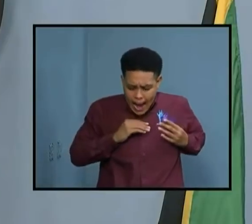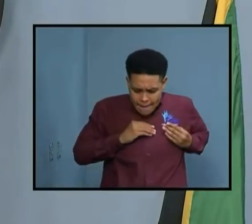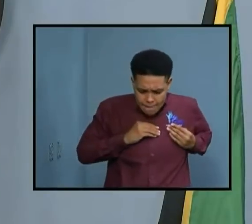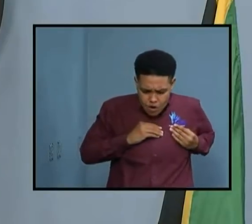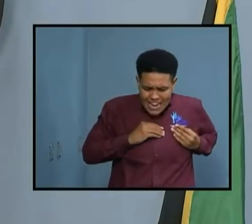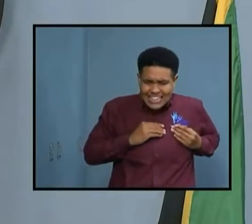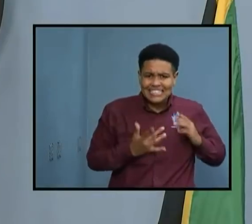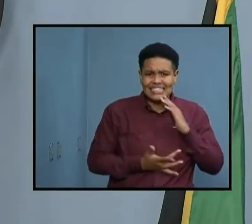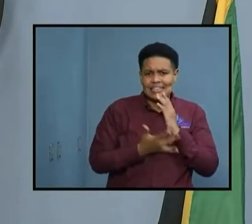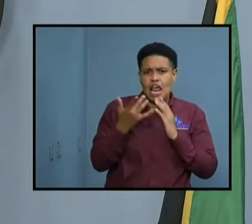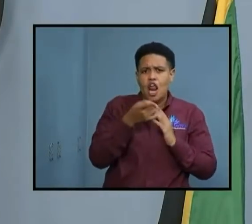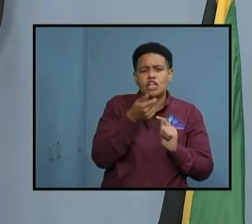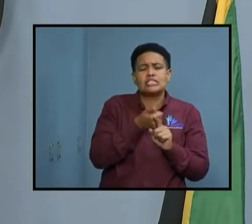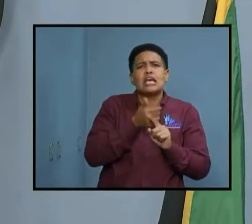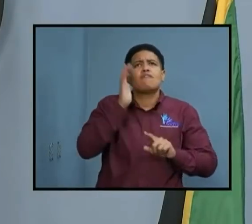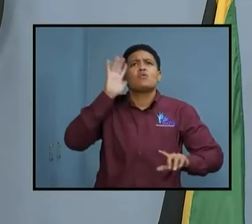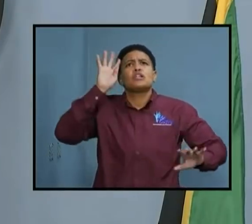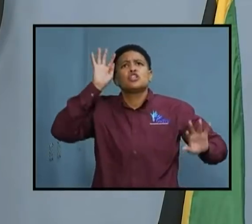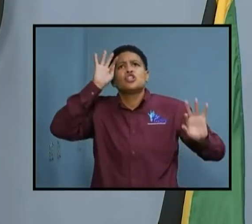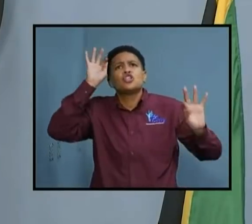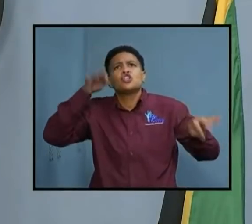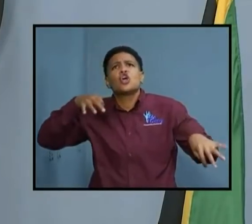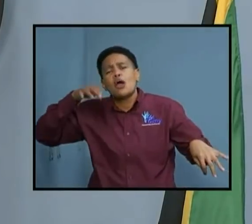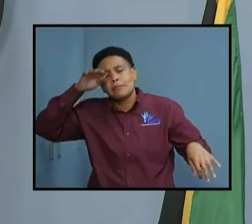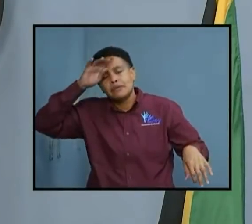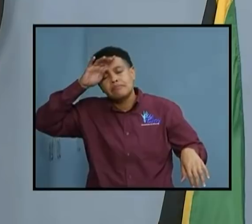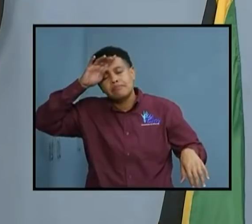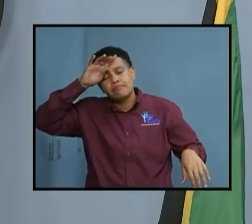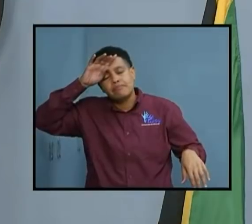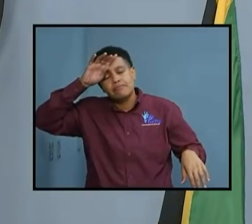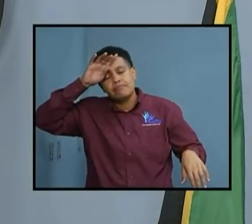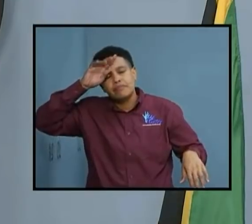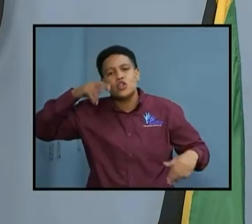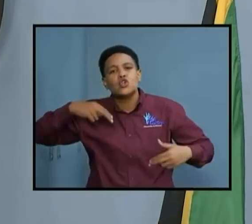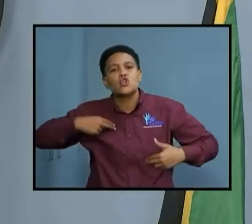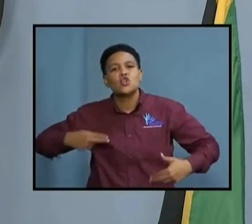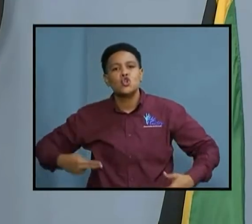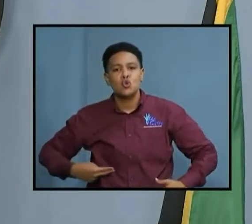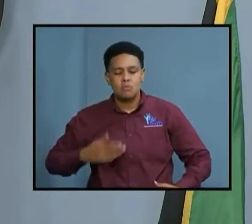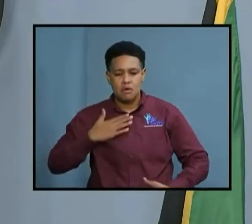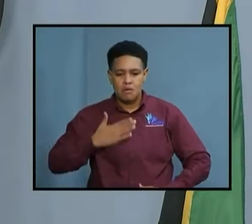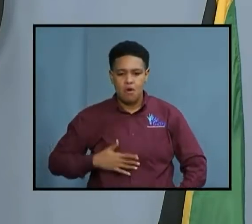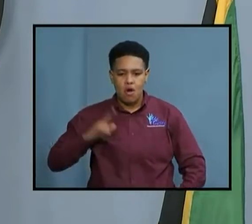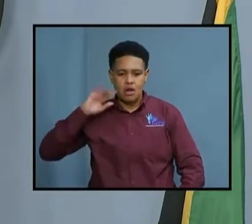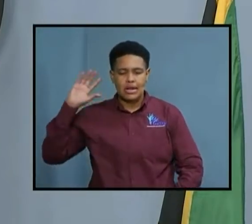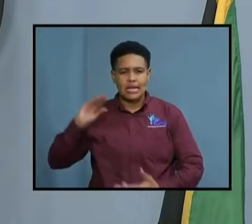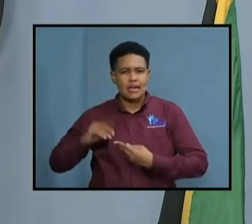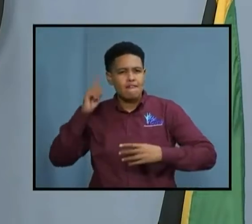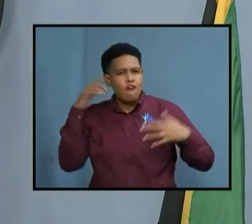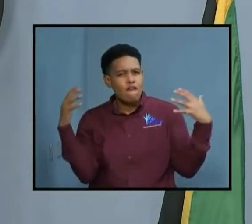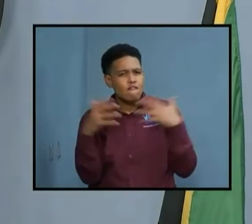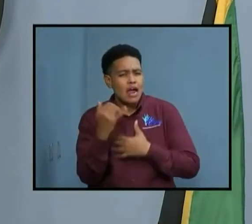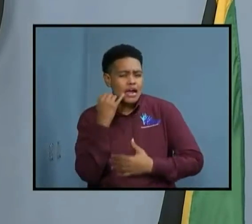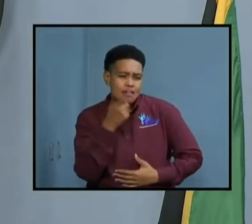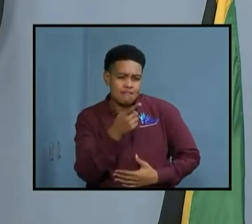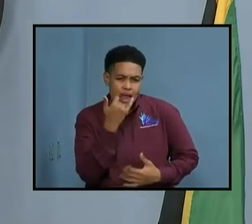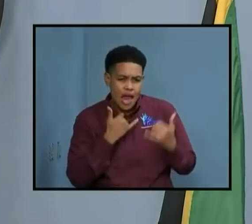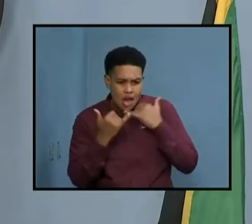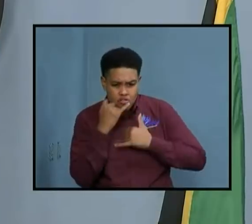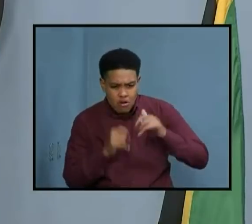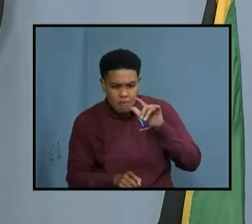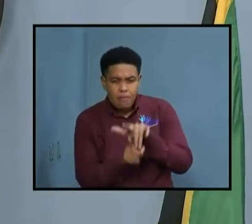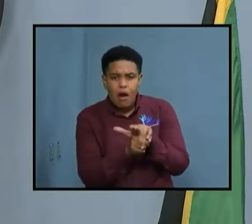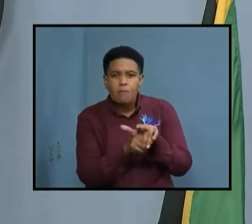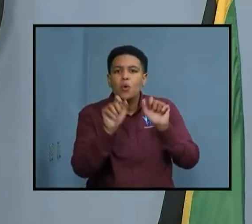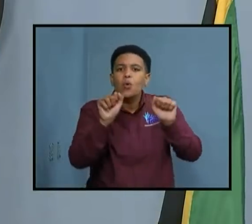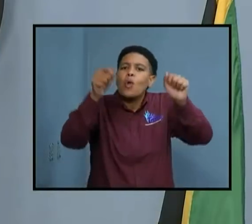is going to determine on the human anatomy, for fear that if they make errors, it could